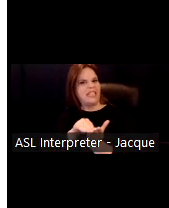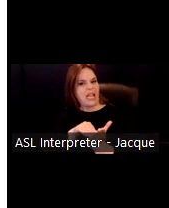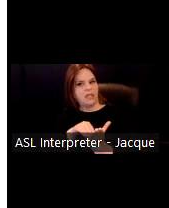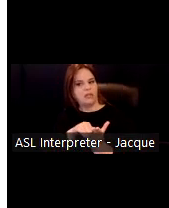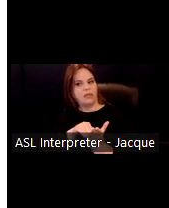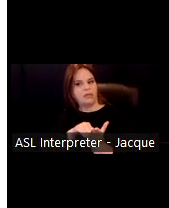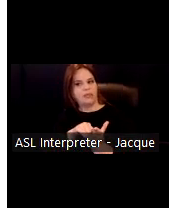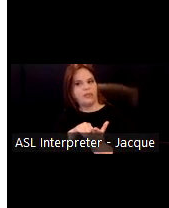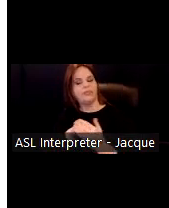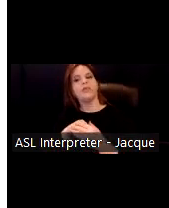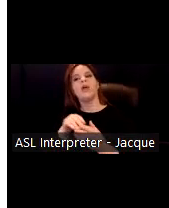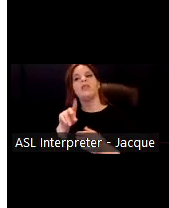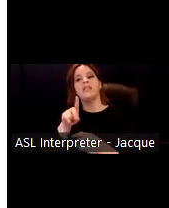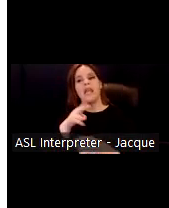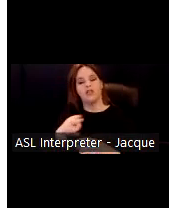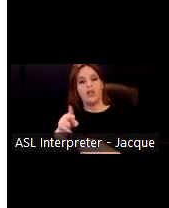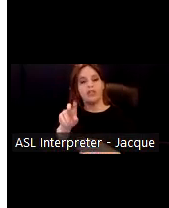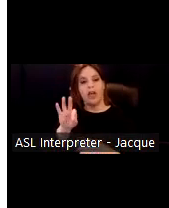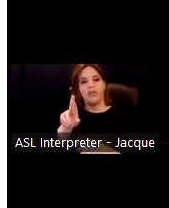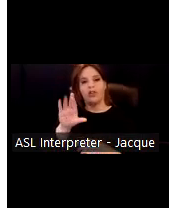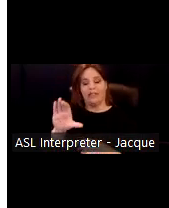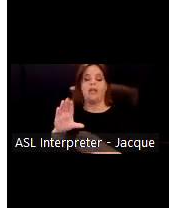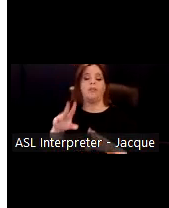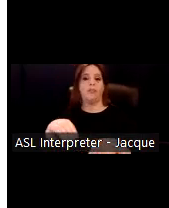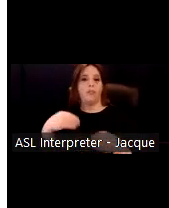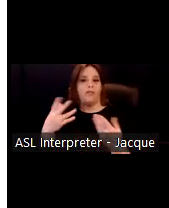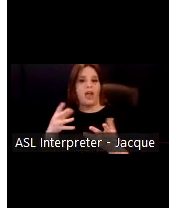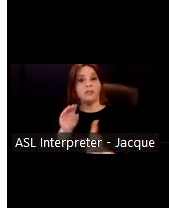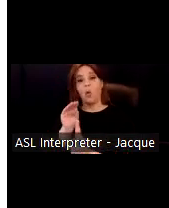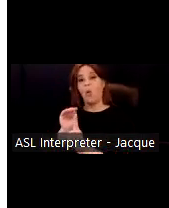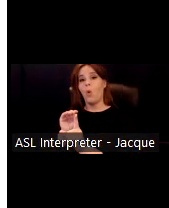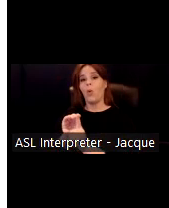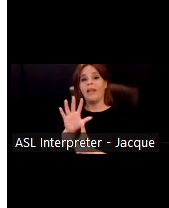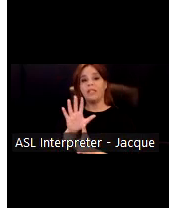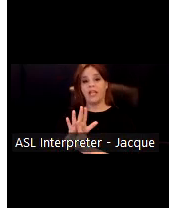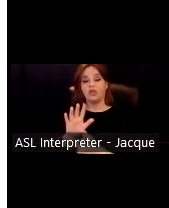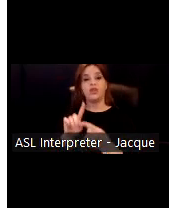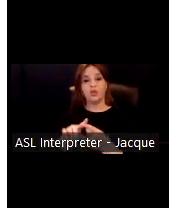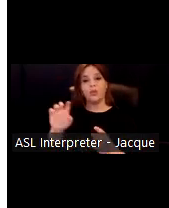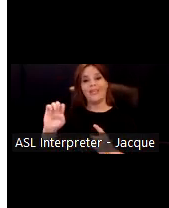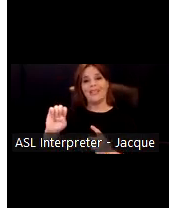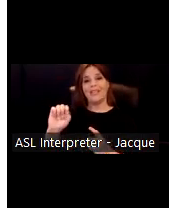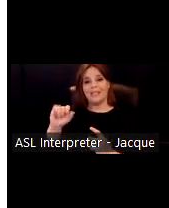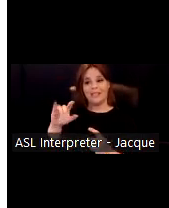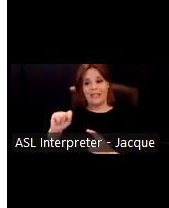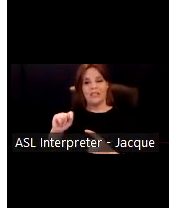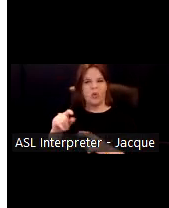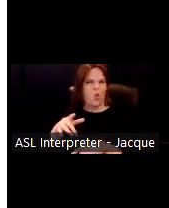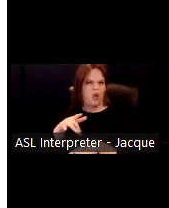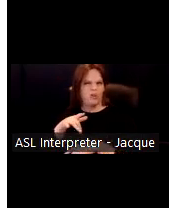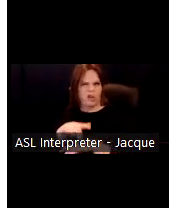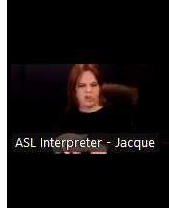FRC. The DHH FRC then provides an orientation to ESIT, or early support for infants and